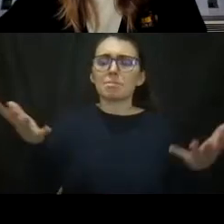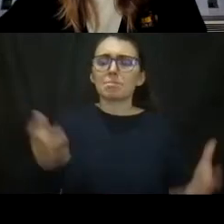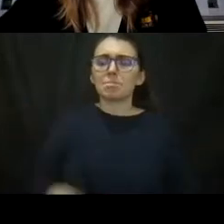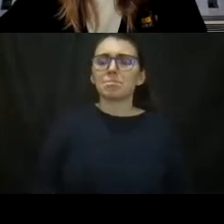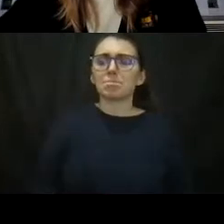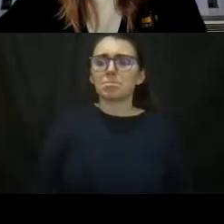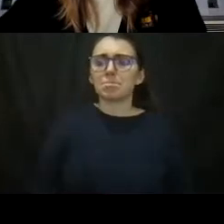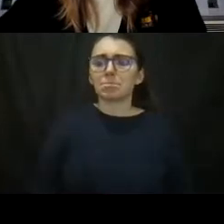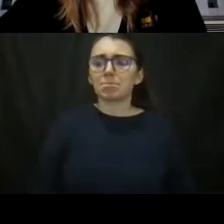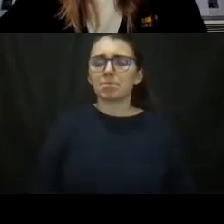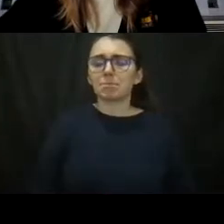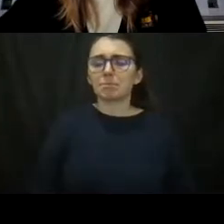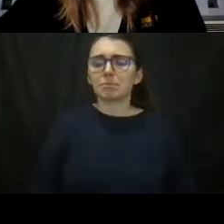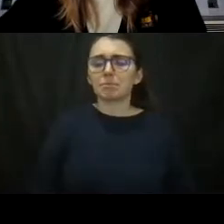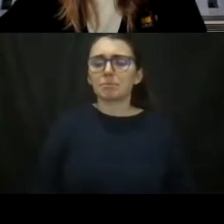Oh,